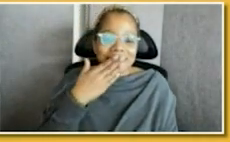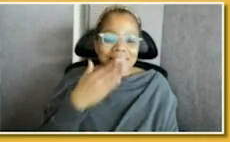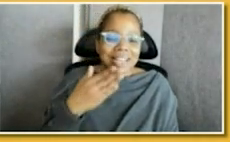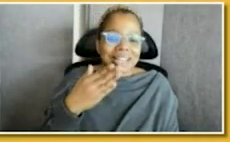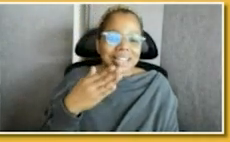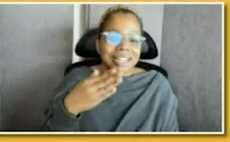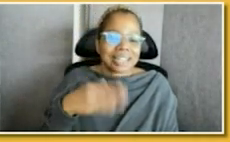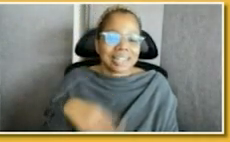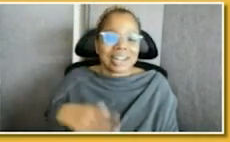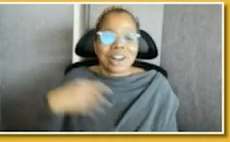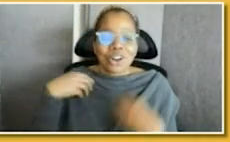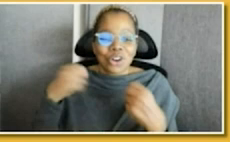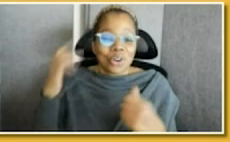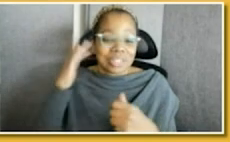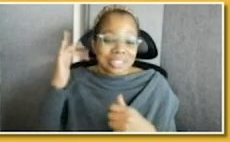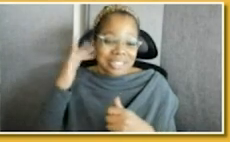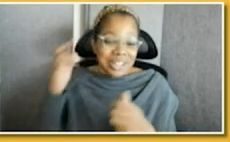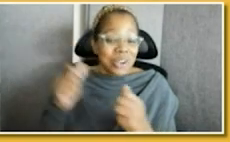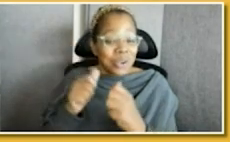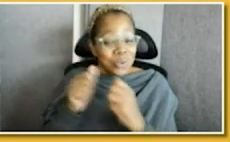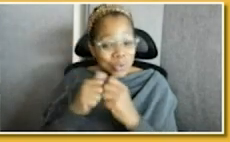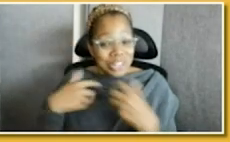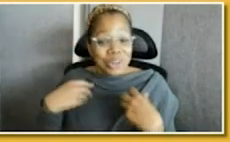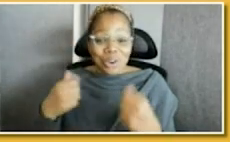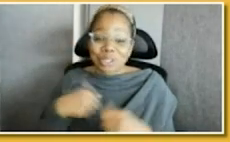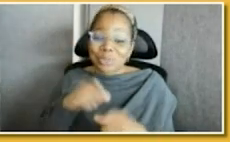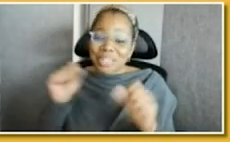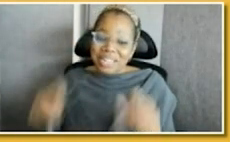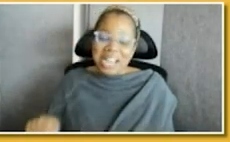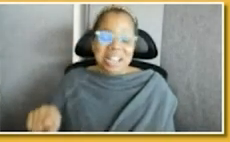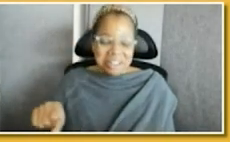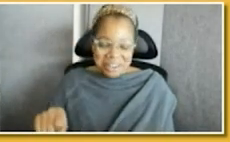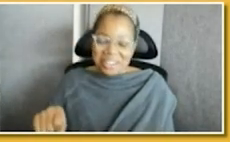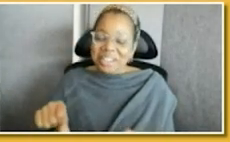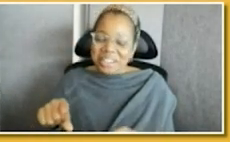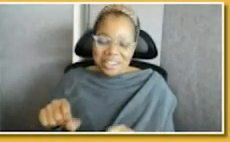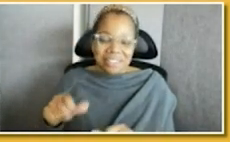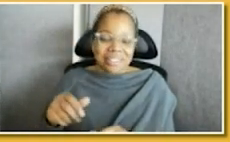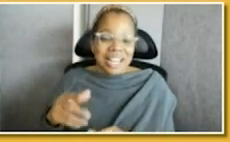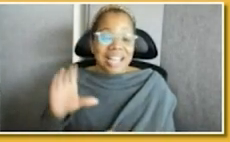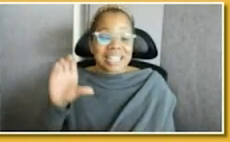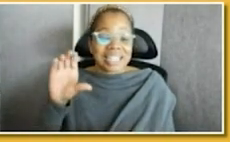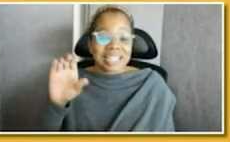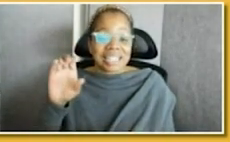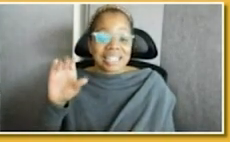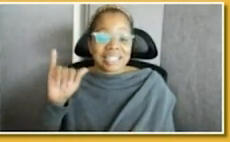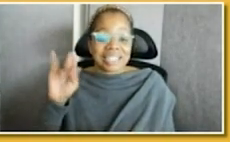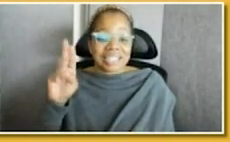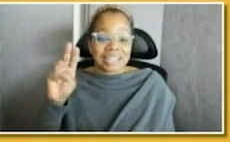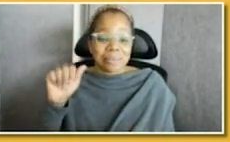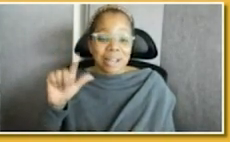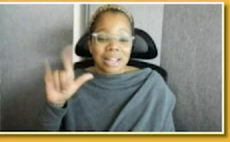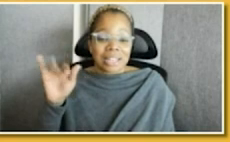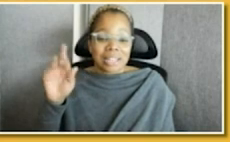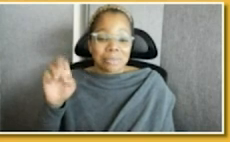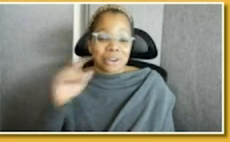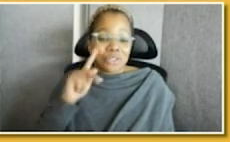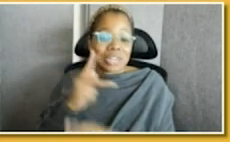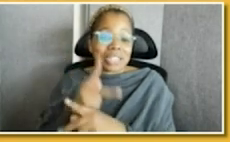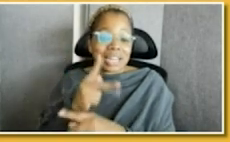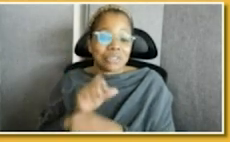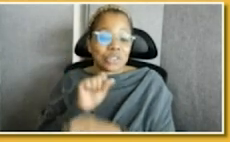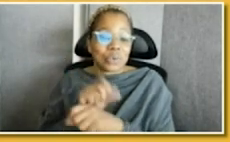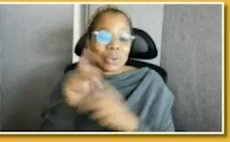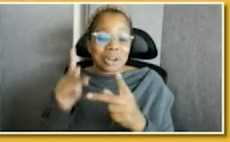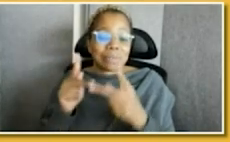California. With Courage We Can. There's no doubt about that. And Cinema Libre for taking care of the workplace and telling the